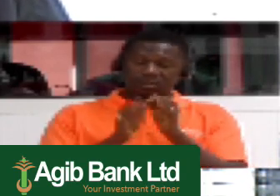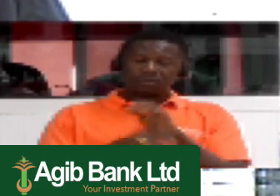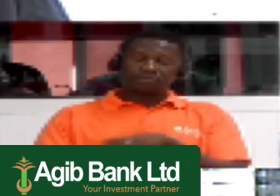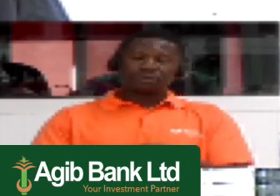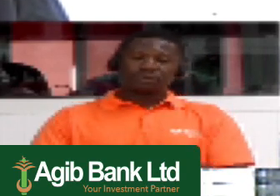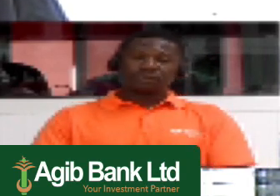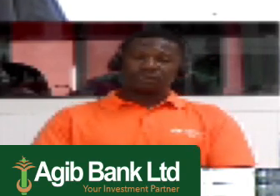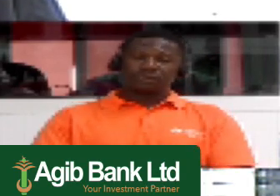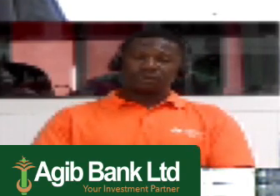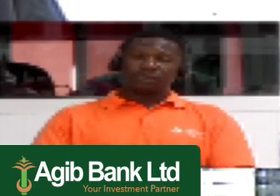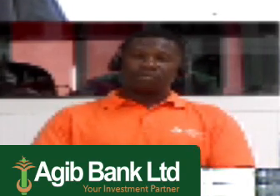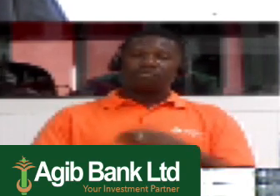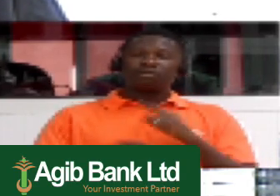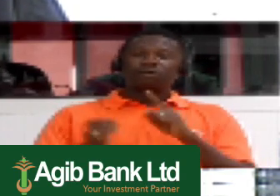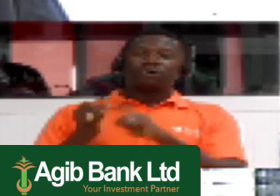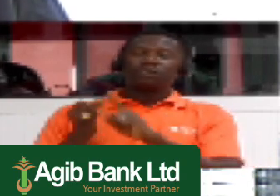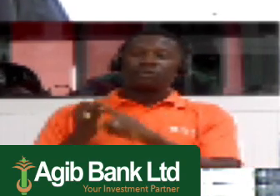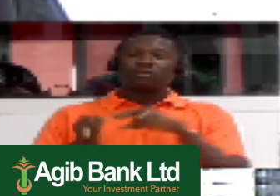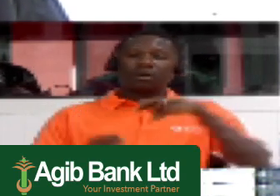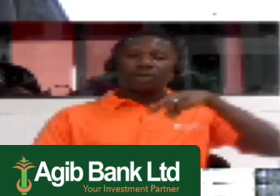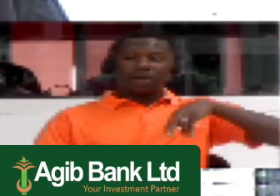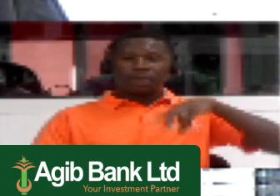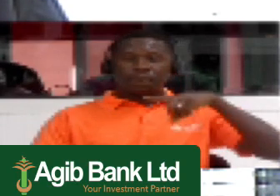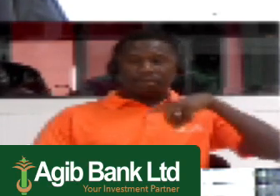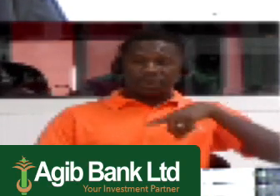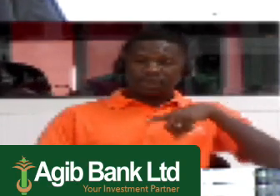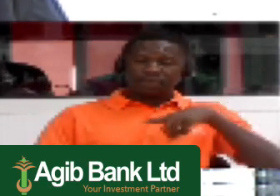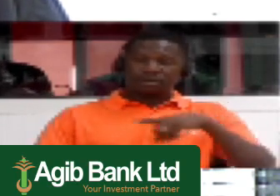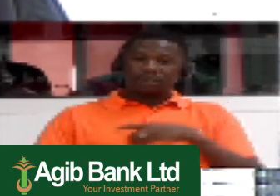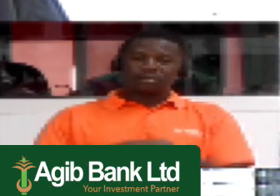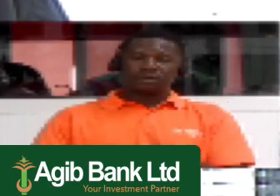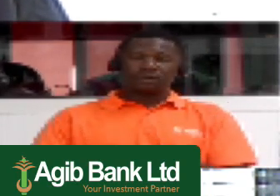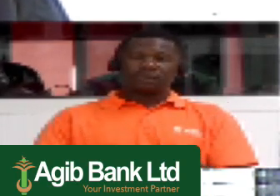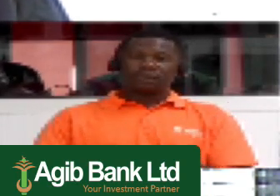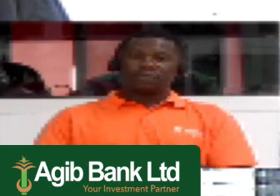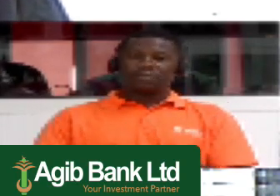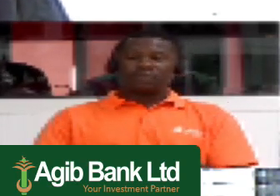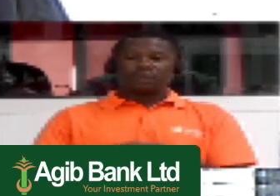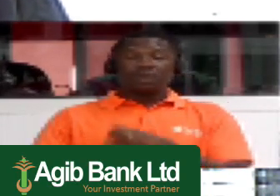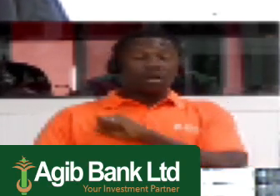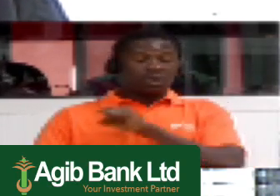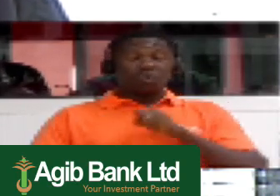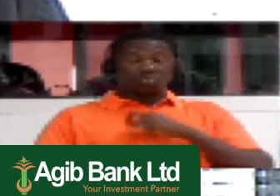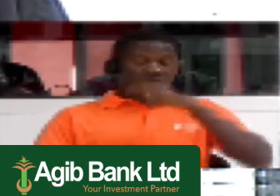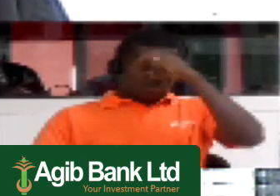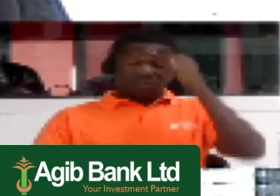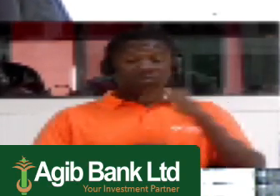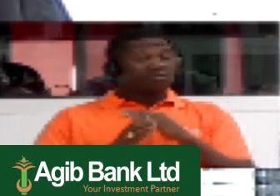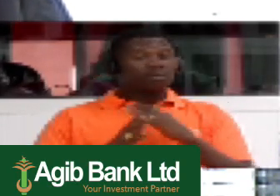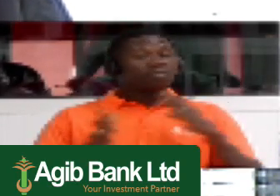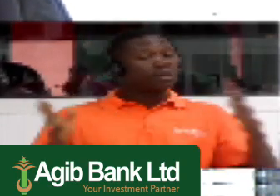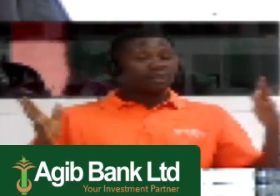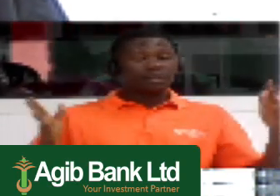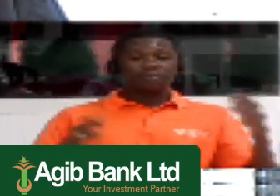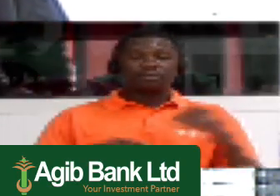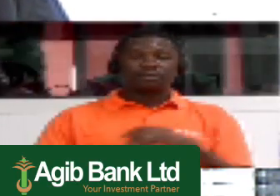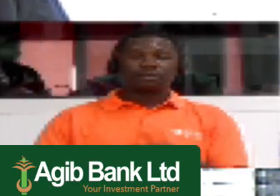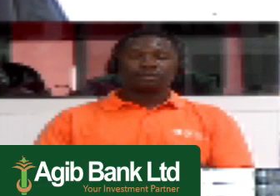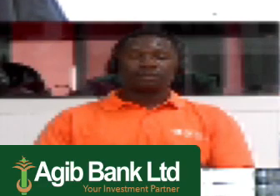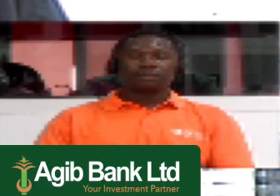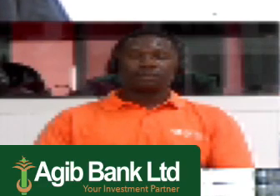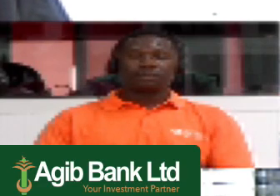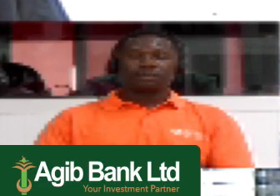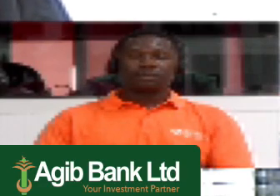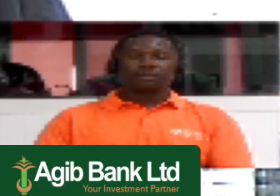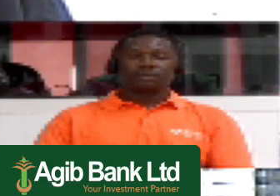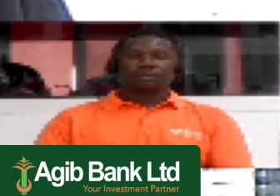police. For the military police. Tola doko kono fanuta bak. Our work is wide. Ndekilin